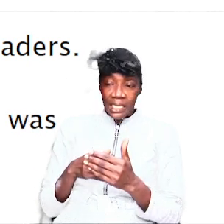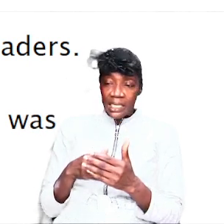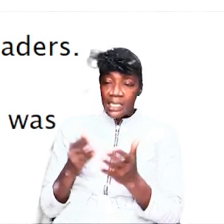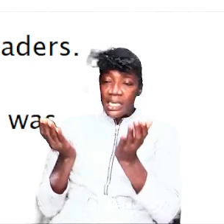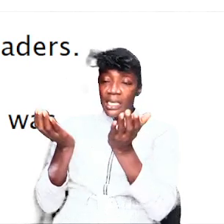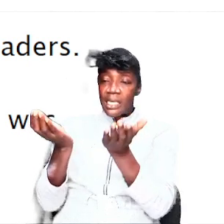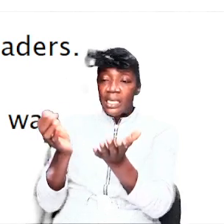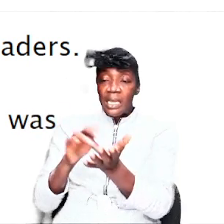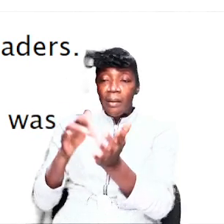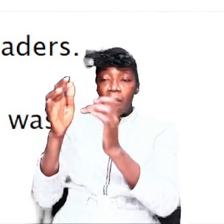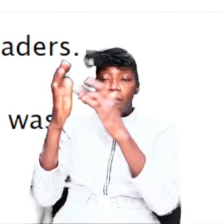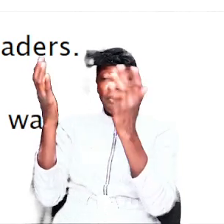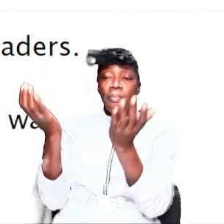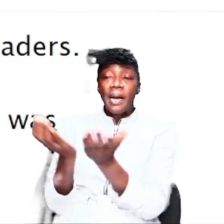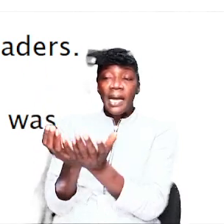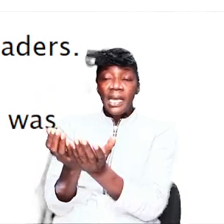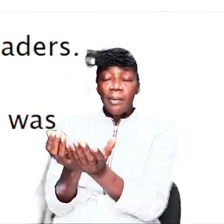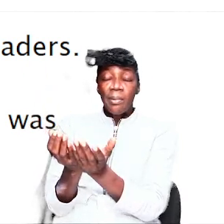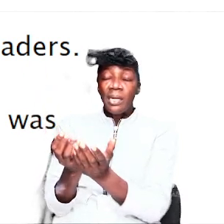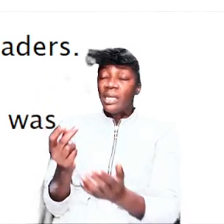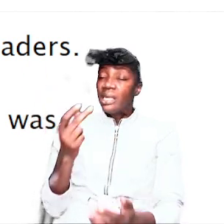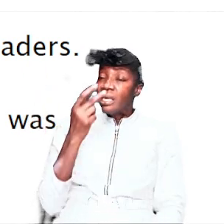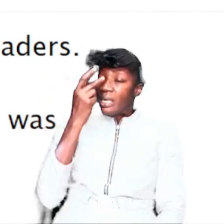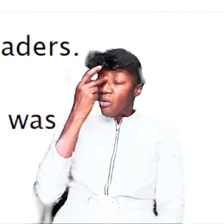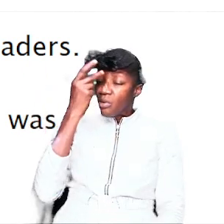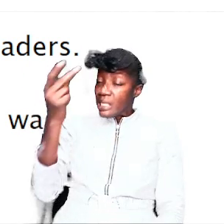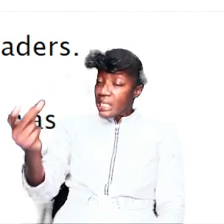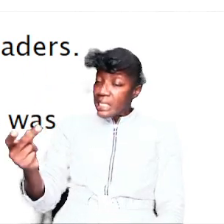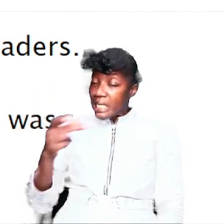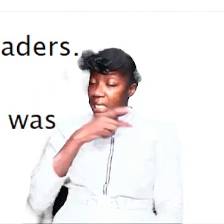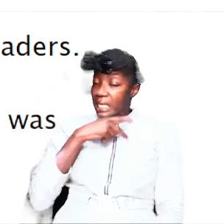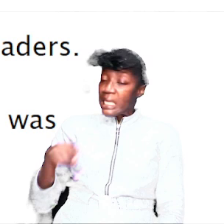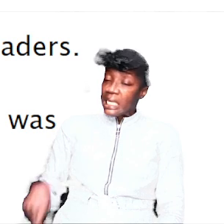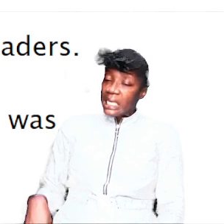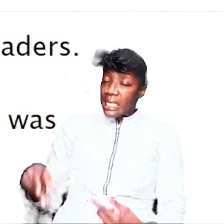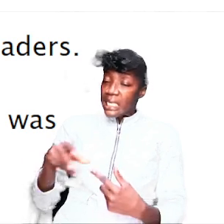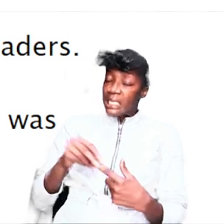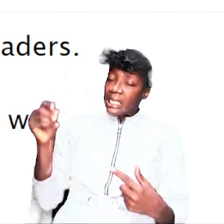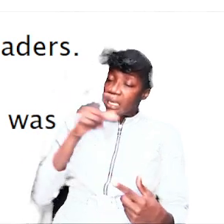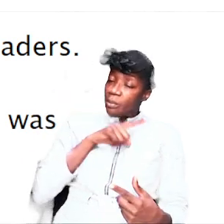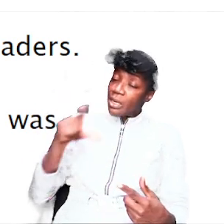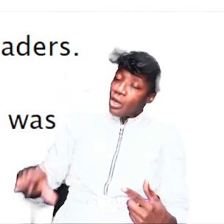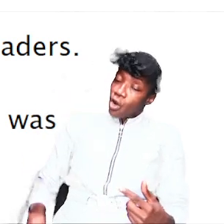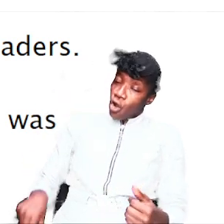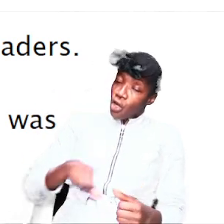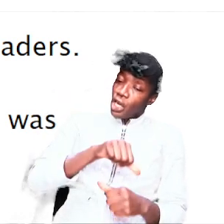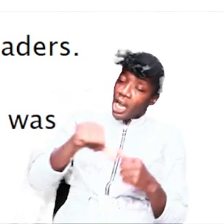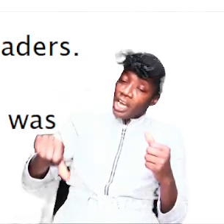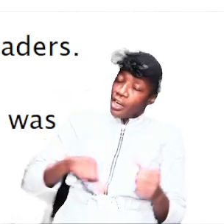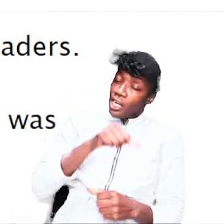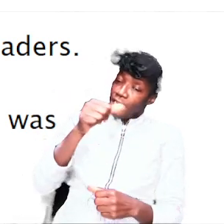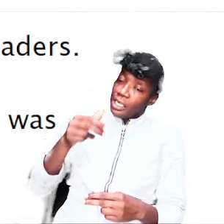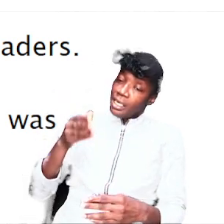Again, we see the king that was selected by the Lord, that was anointed by the prophet